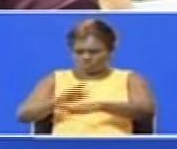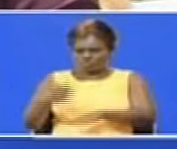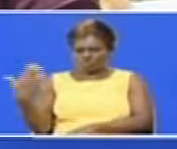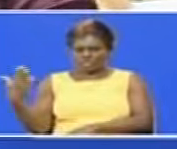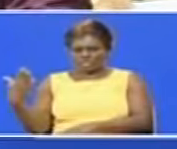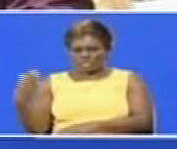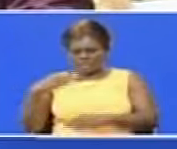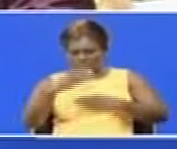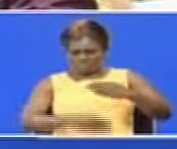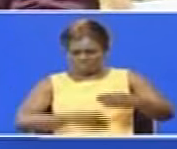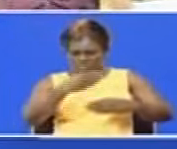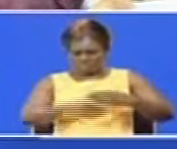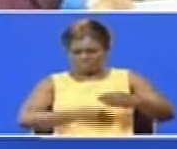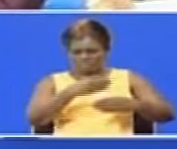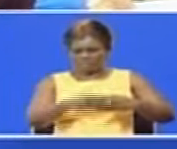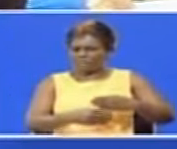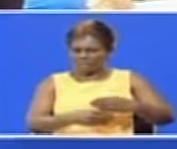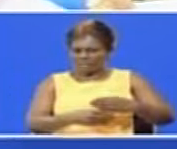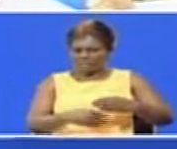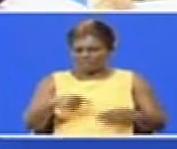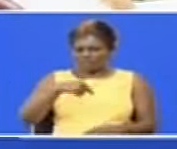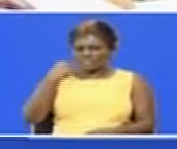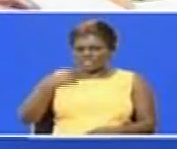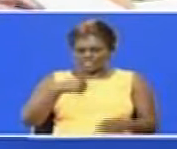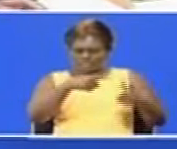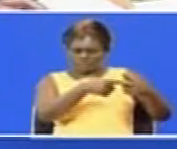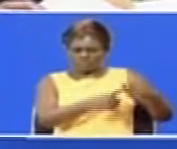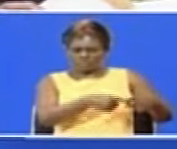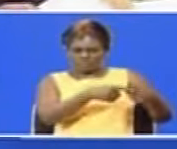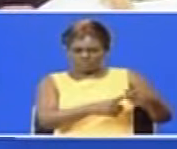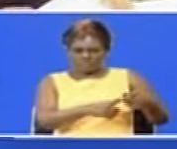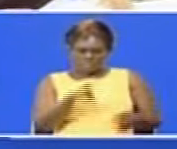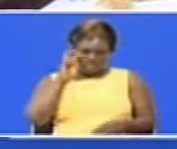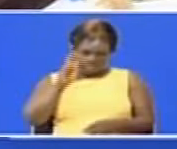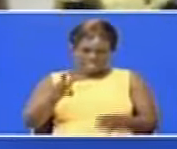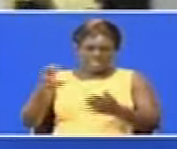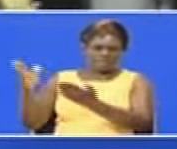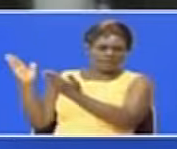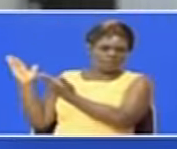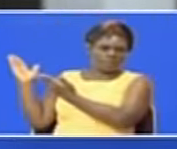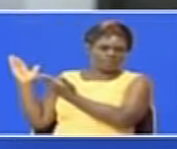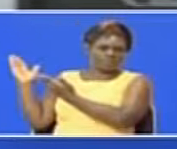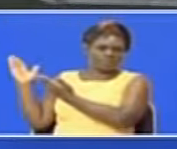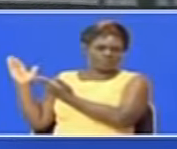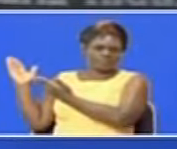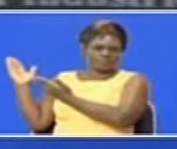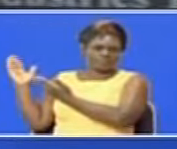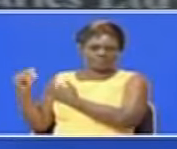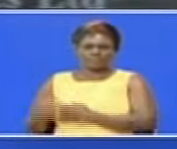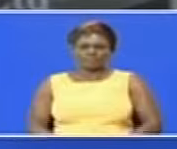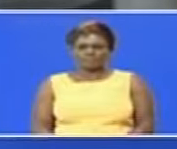the tissue papers you use at home. We visited the recycling plant, and this is what we found out.